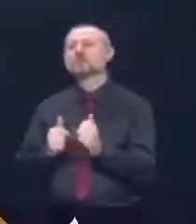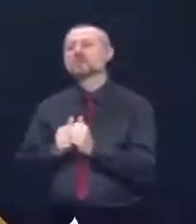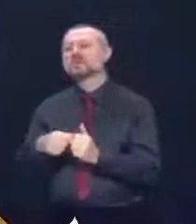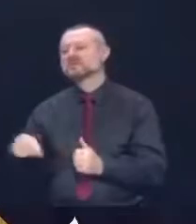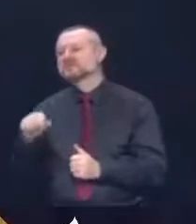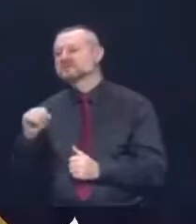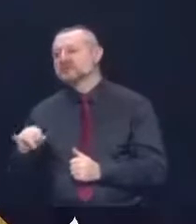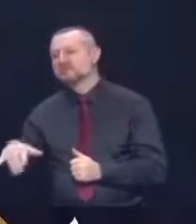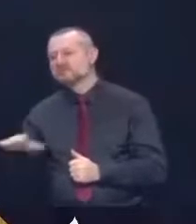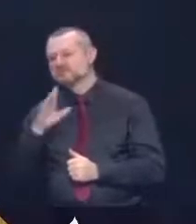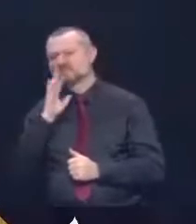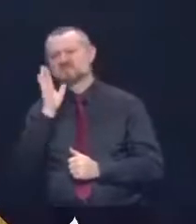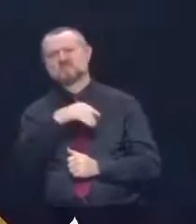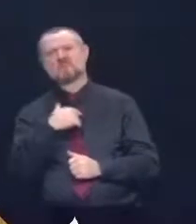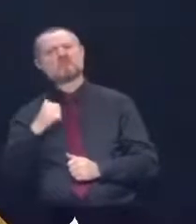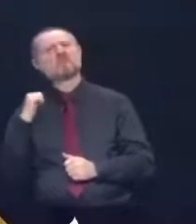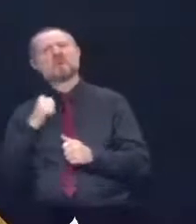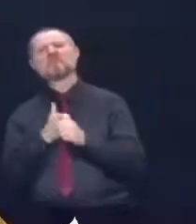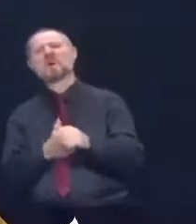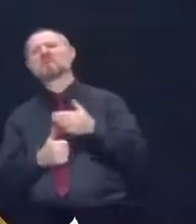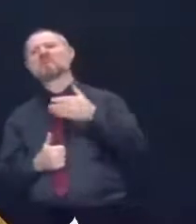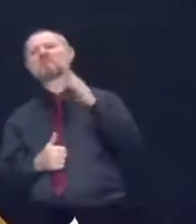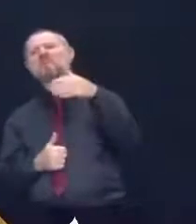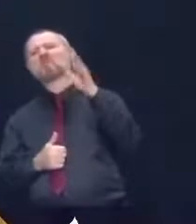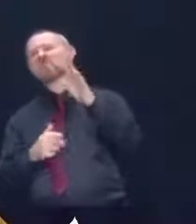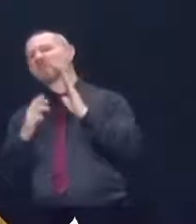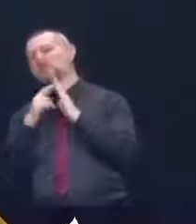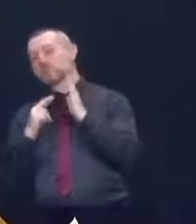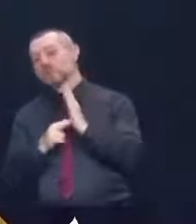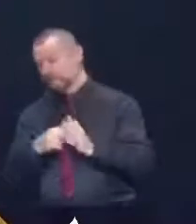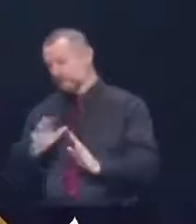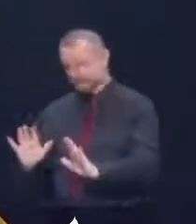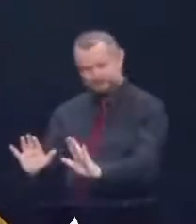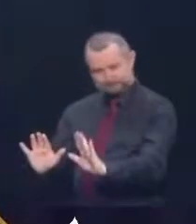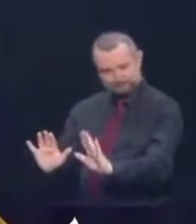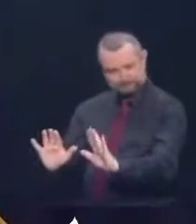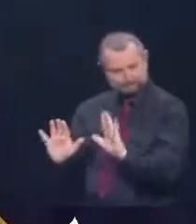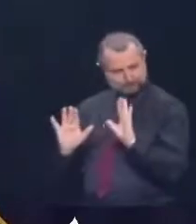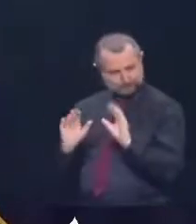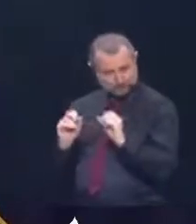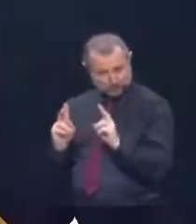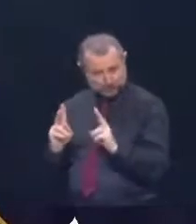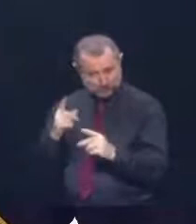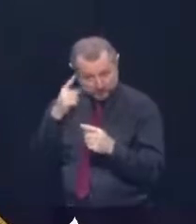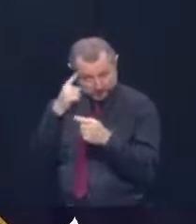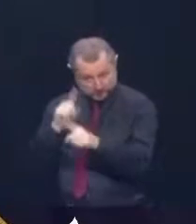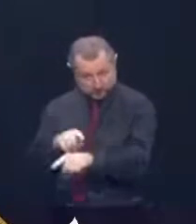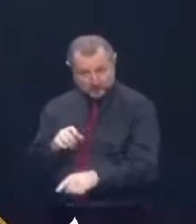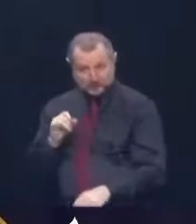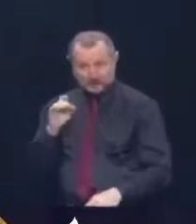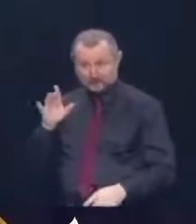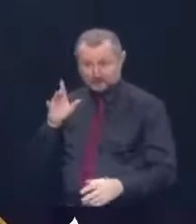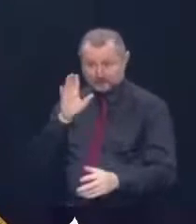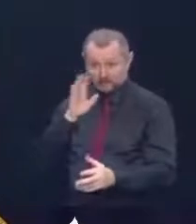not following these rules, they're all baloney. I said, I'll make you a deal. I will exempt you from all the rules.